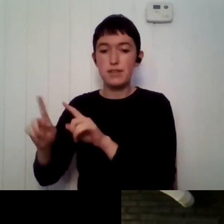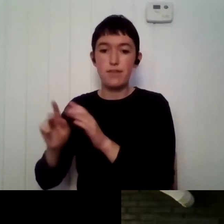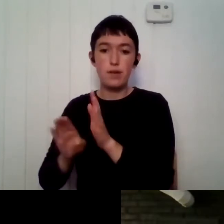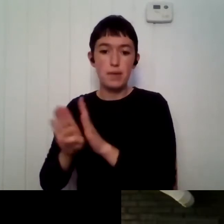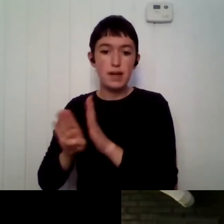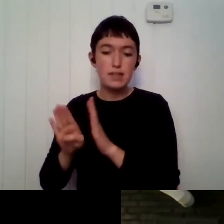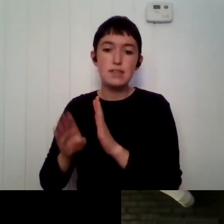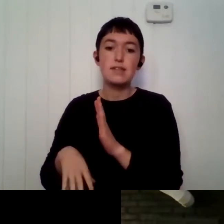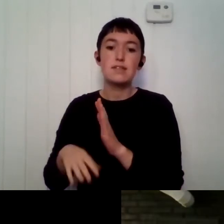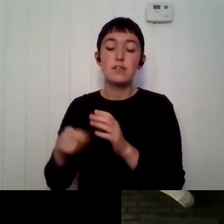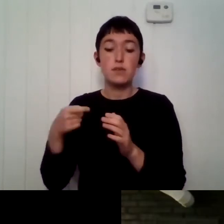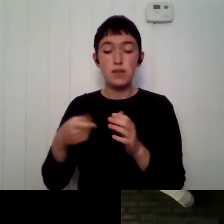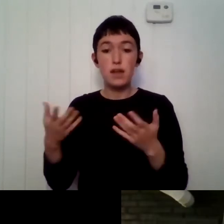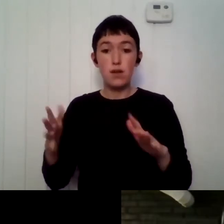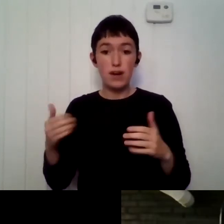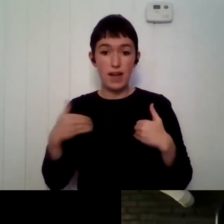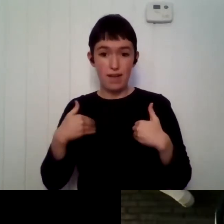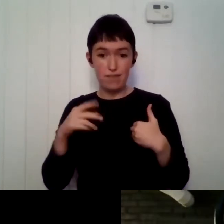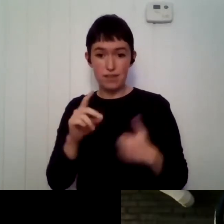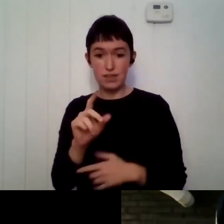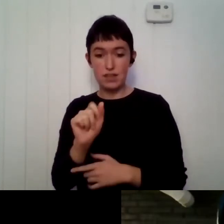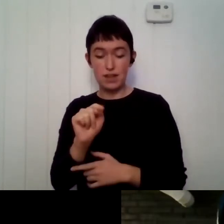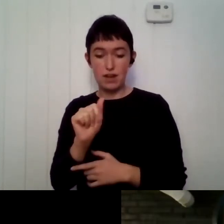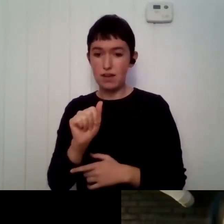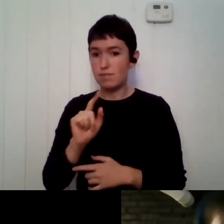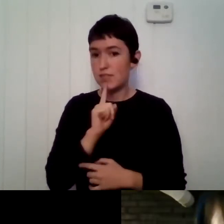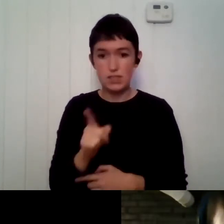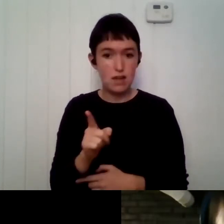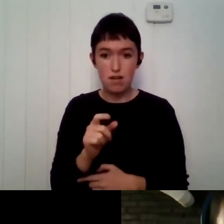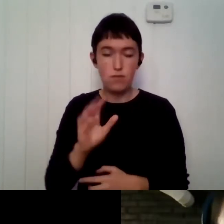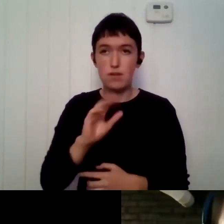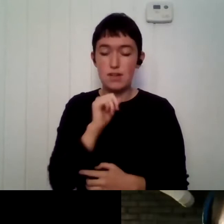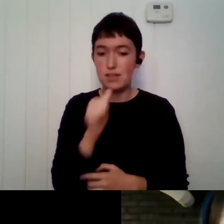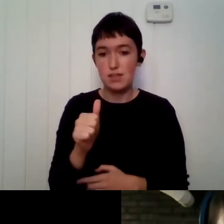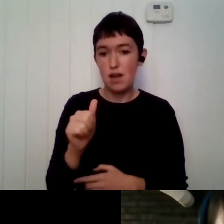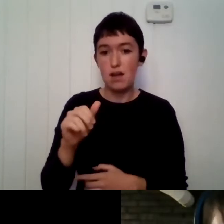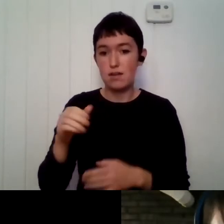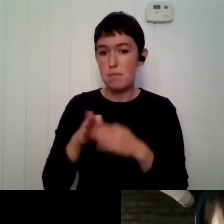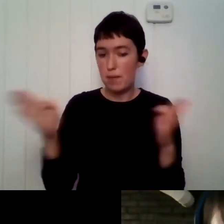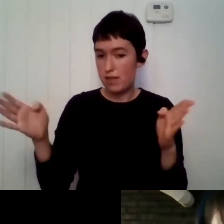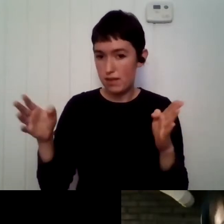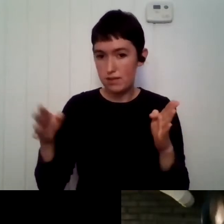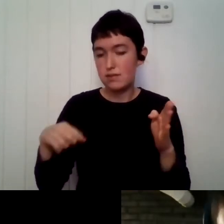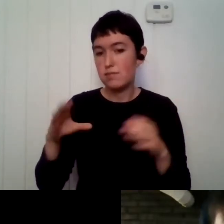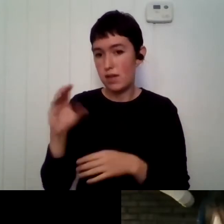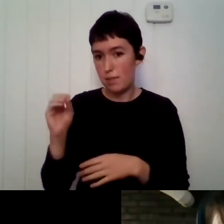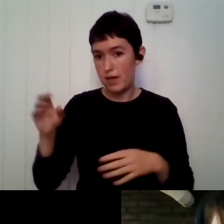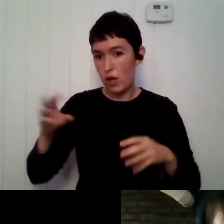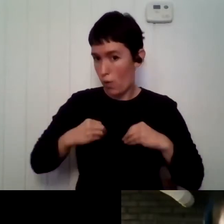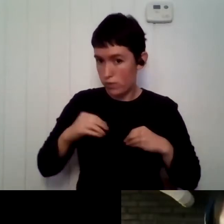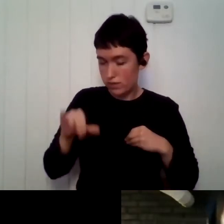generated all this data, which is not public. So the company owns it and they can use it to get a competitive advantage over